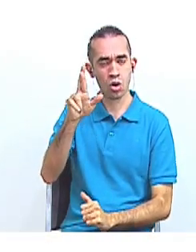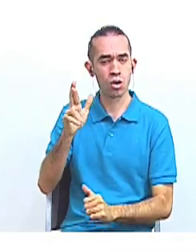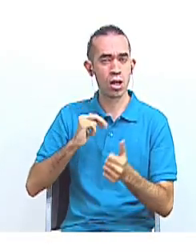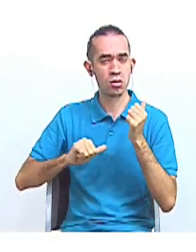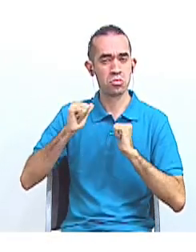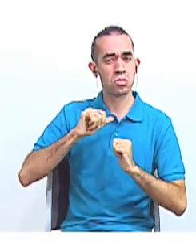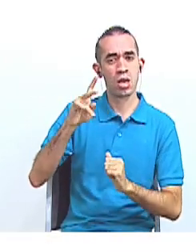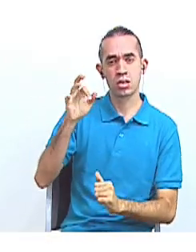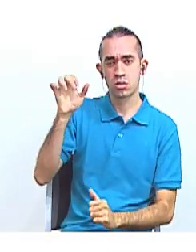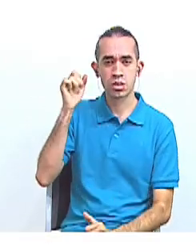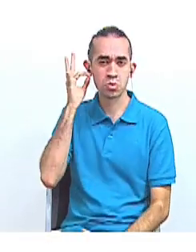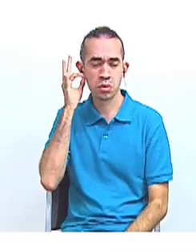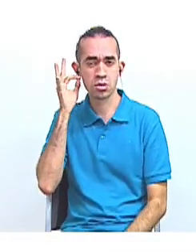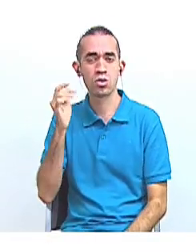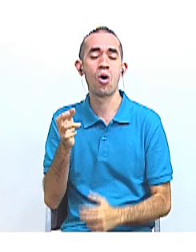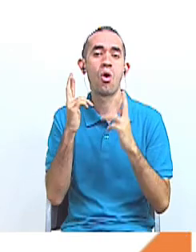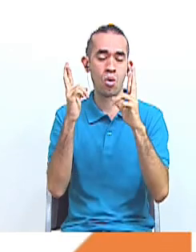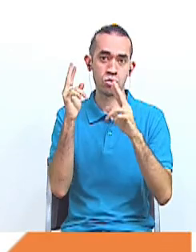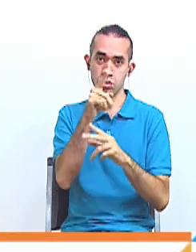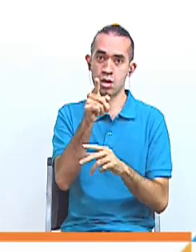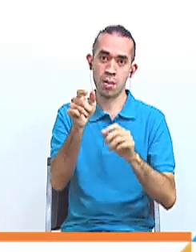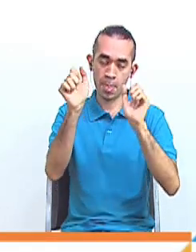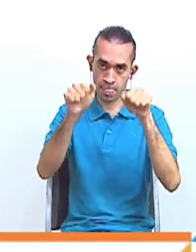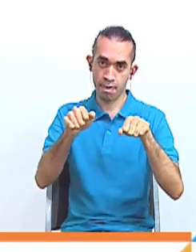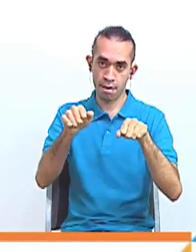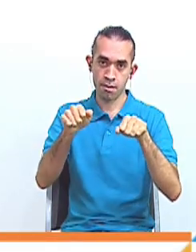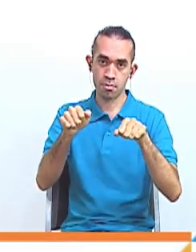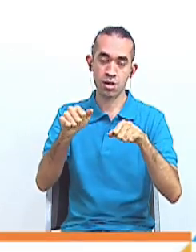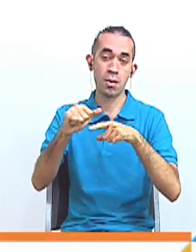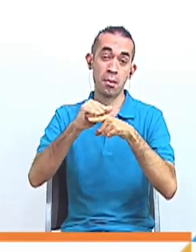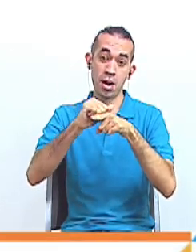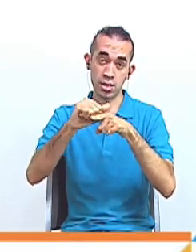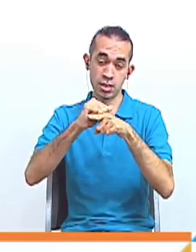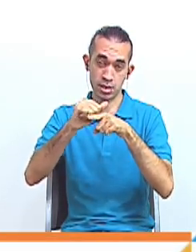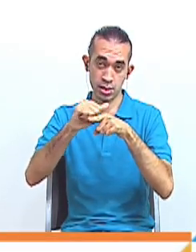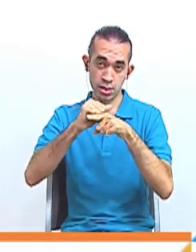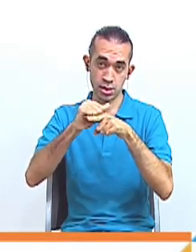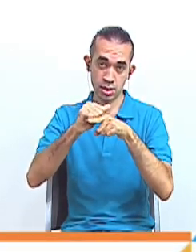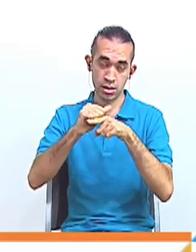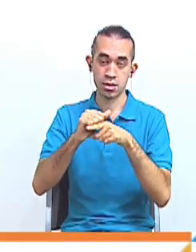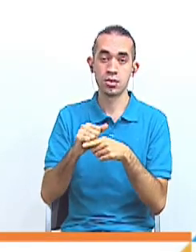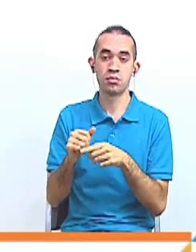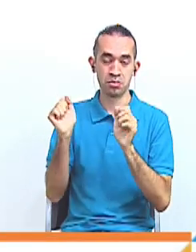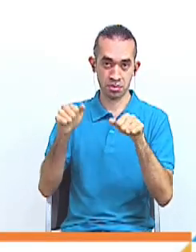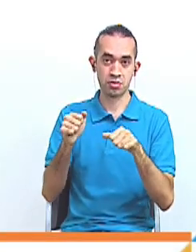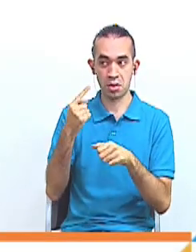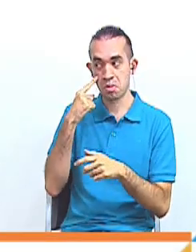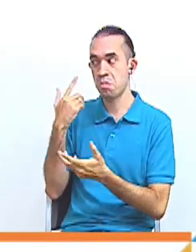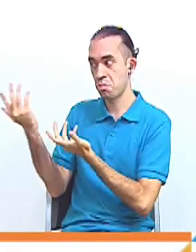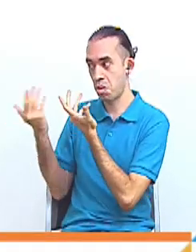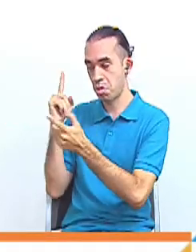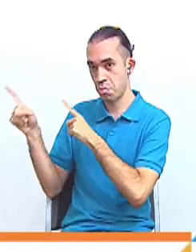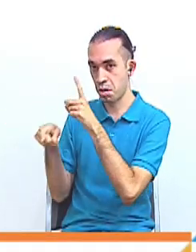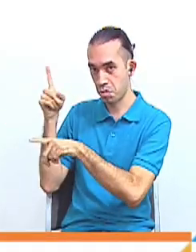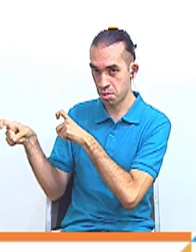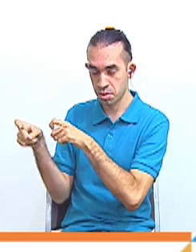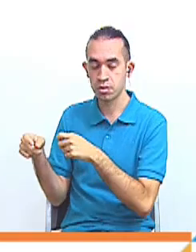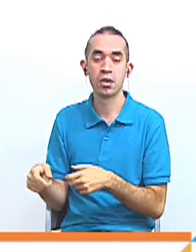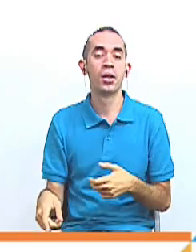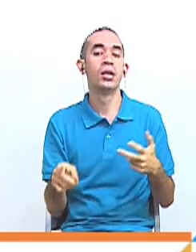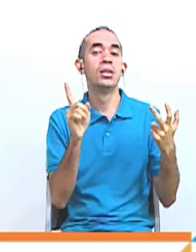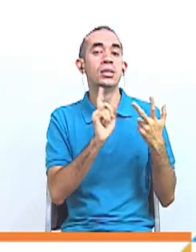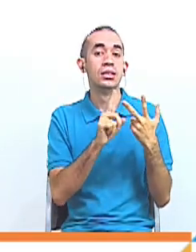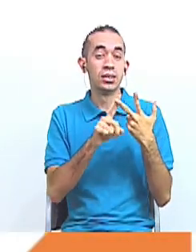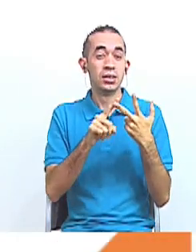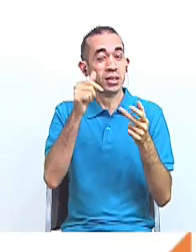actress? I really hope that you can actually practice that question with somebody, right? And what was the third question?